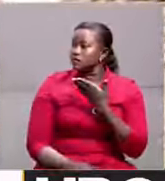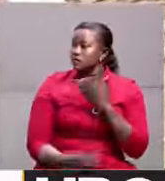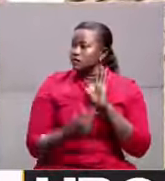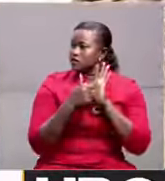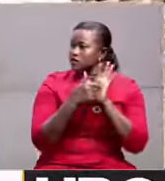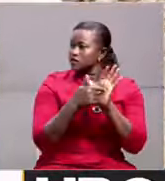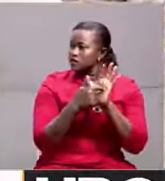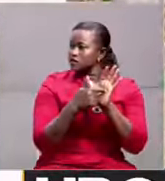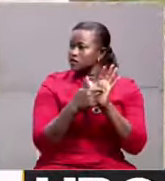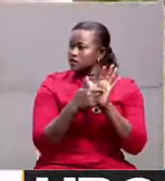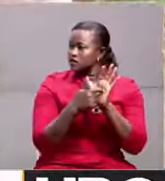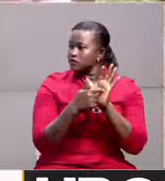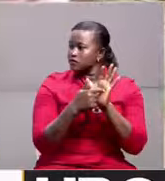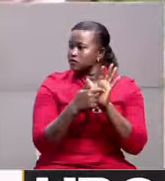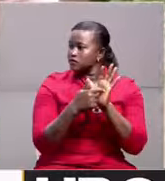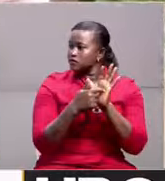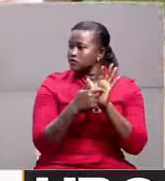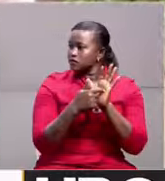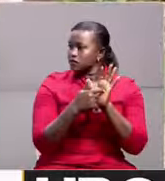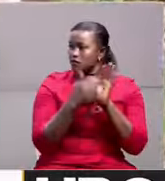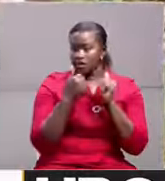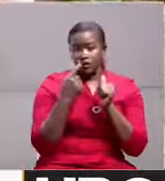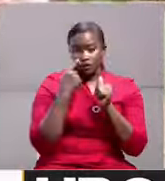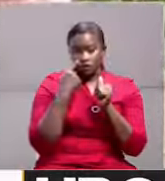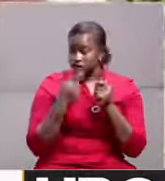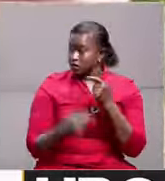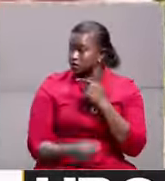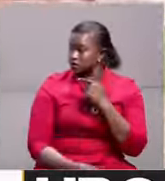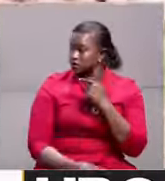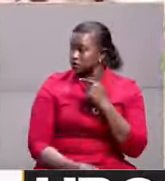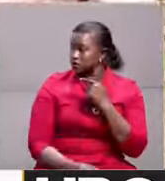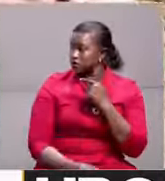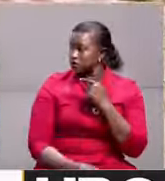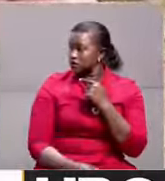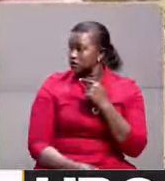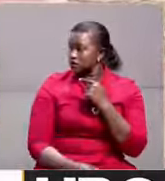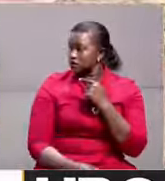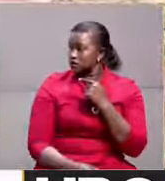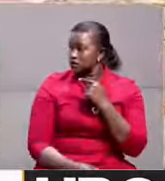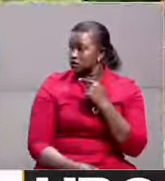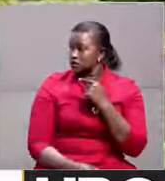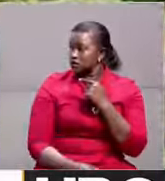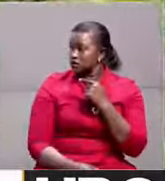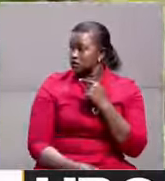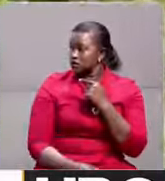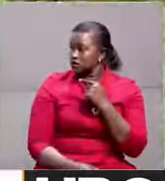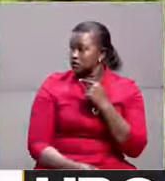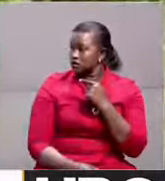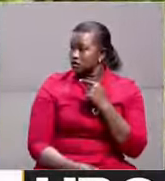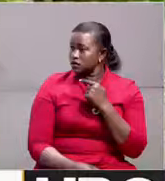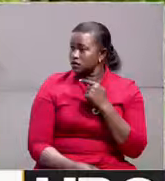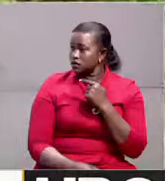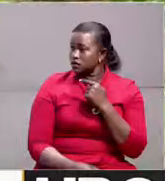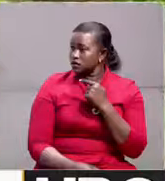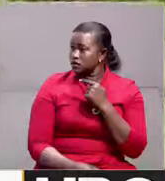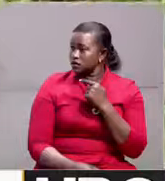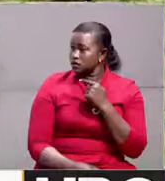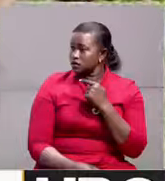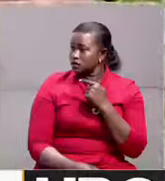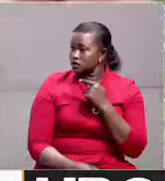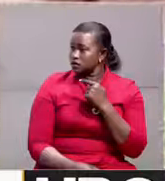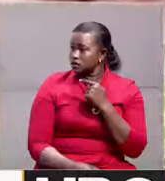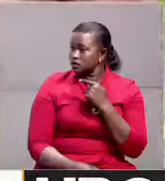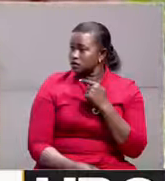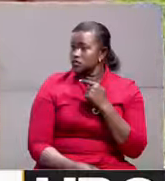kati okalaba kano kati amakungula ga kano gandibadde nga aga kano oba kano naye kati